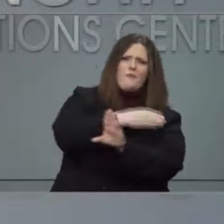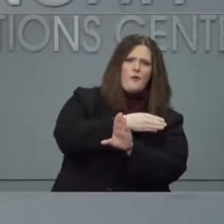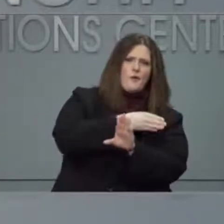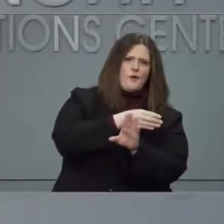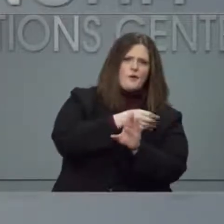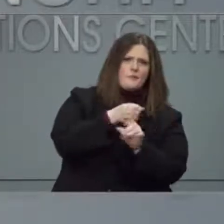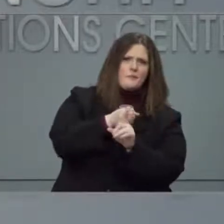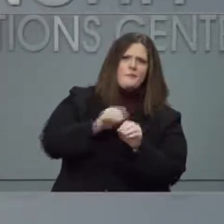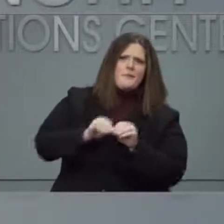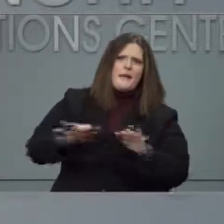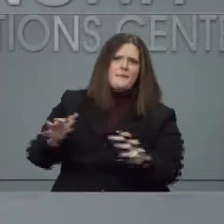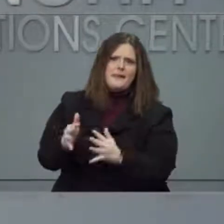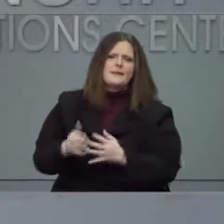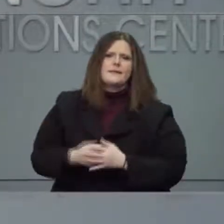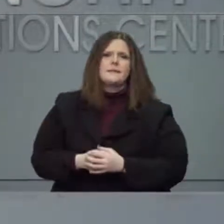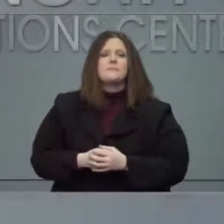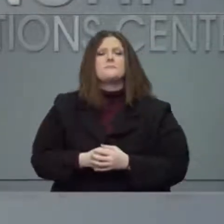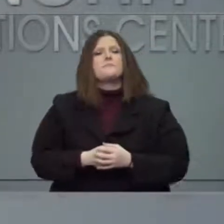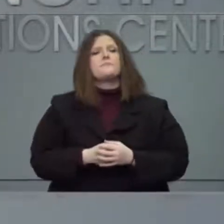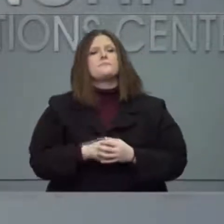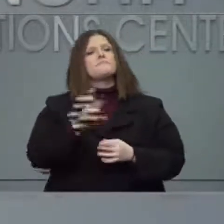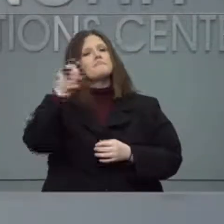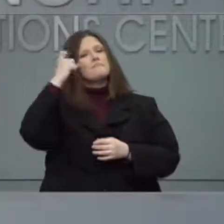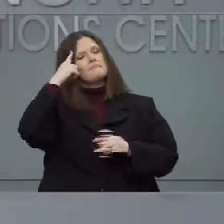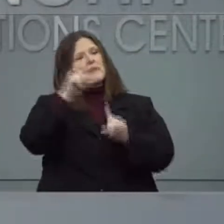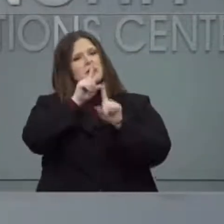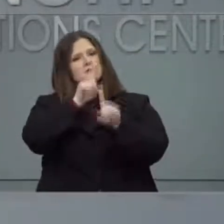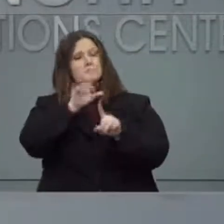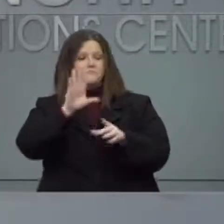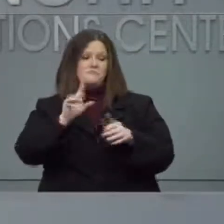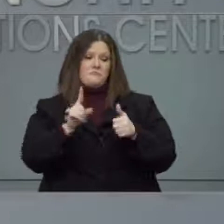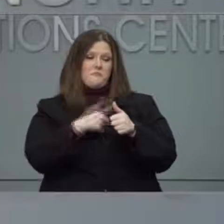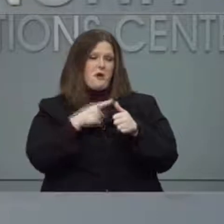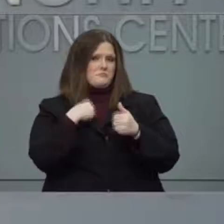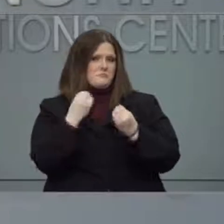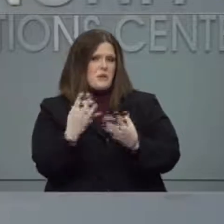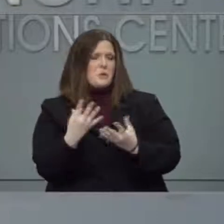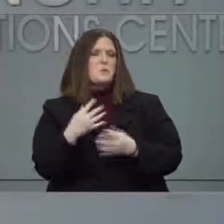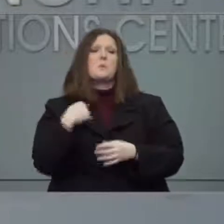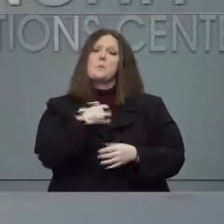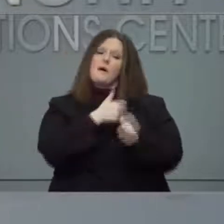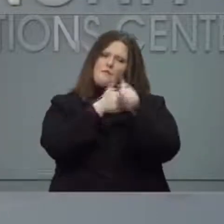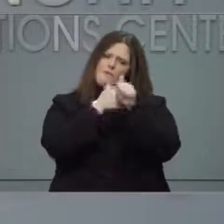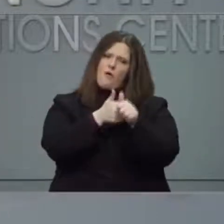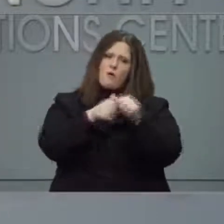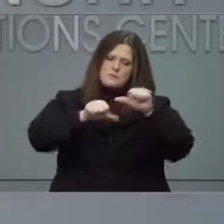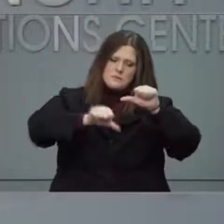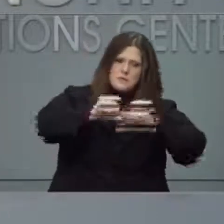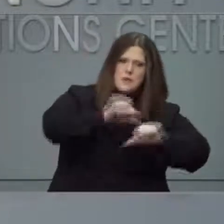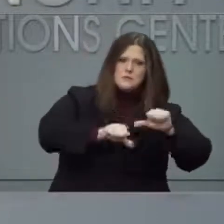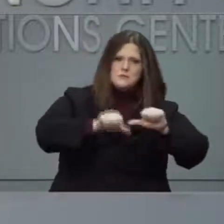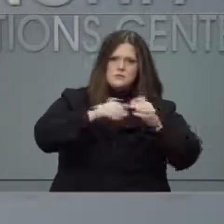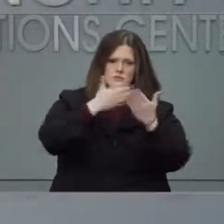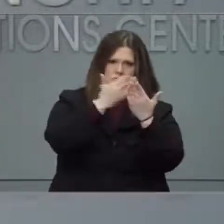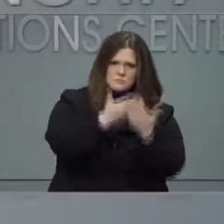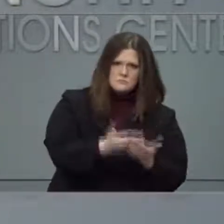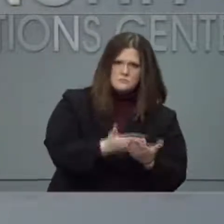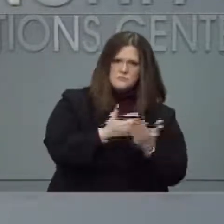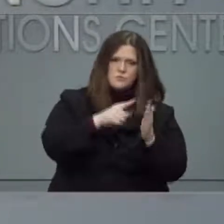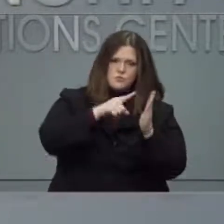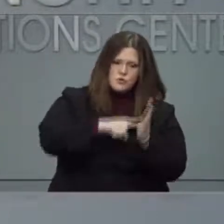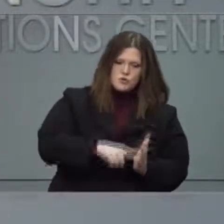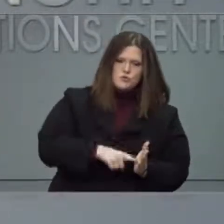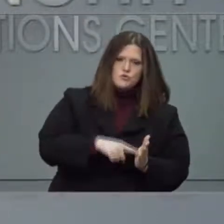followed the science and the data from day one, and we have seen continued improvement over the